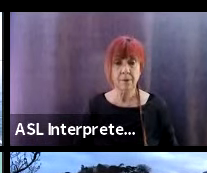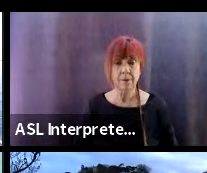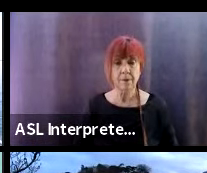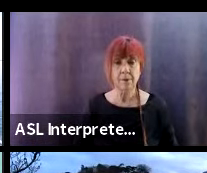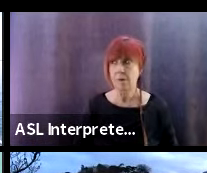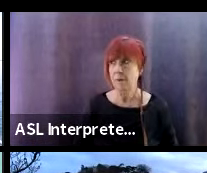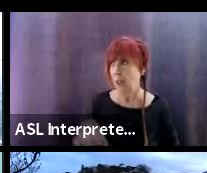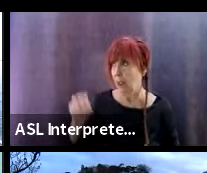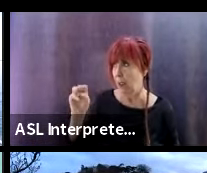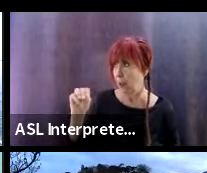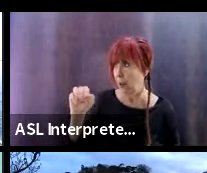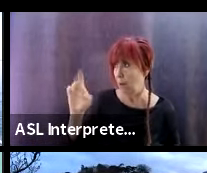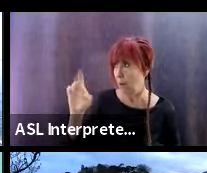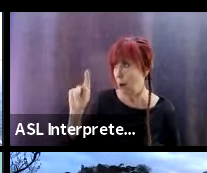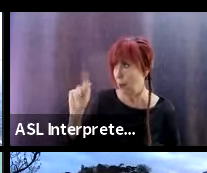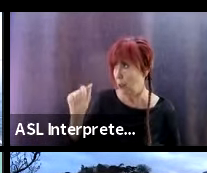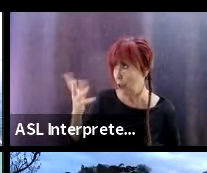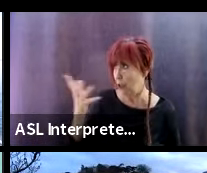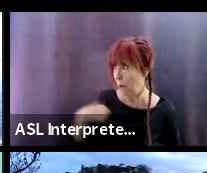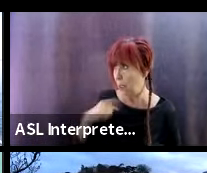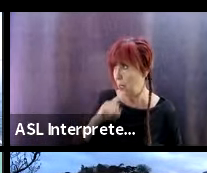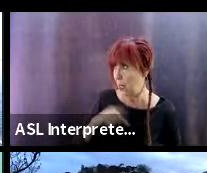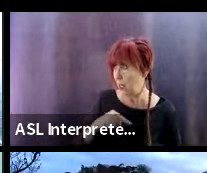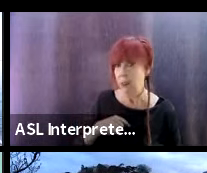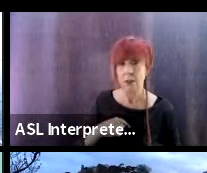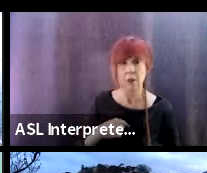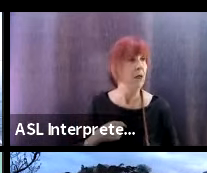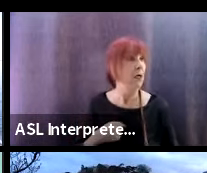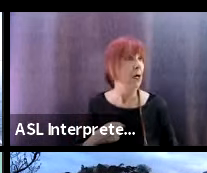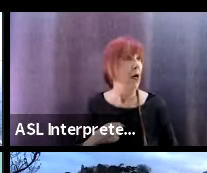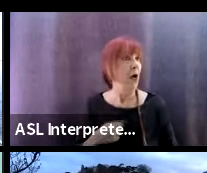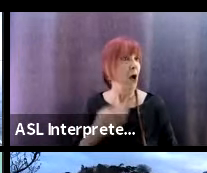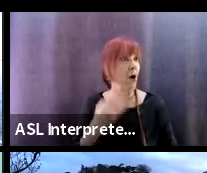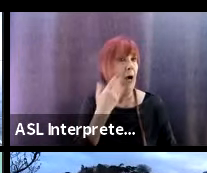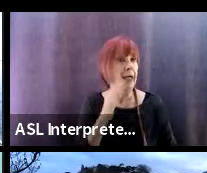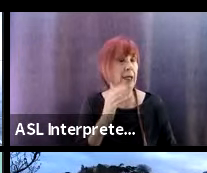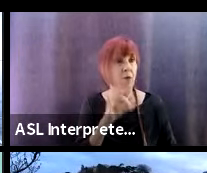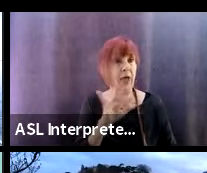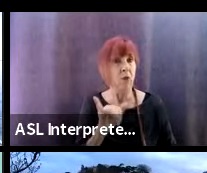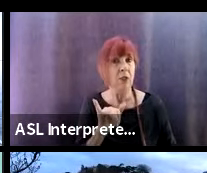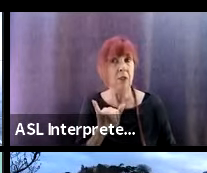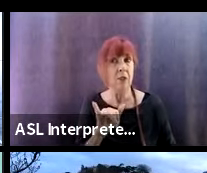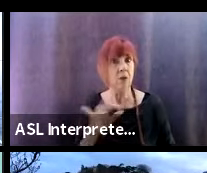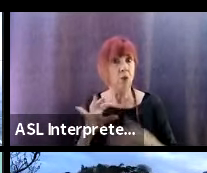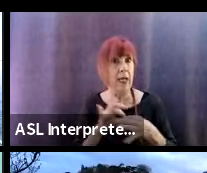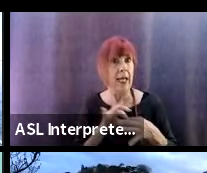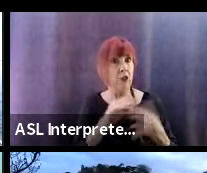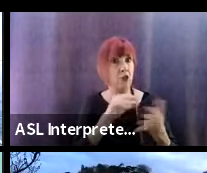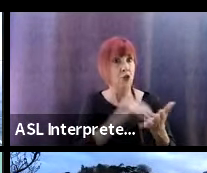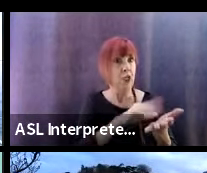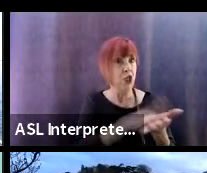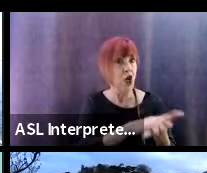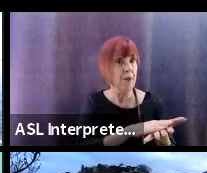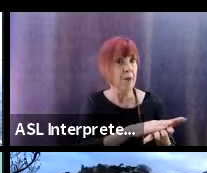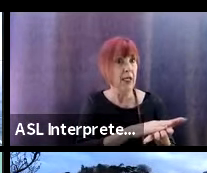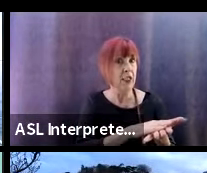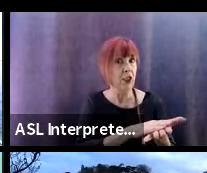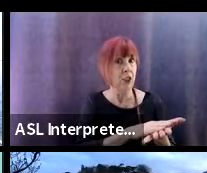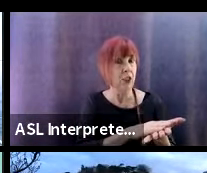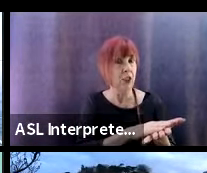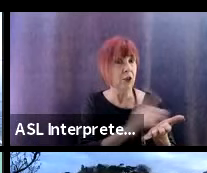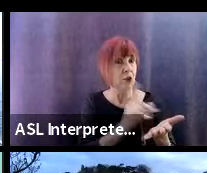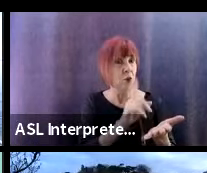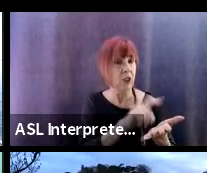Marta, you want me to take that? Yeah, I wasn't sure if it was related to the documentation question that has been raised earlier. I guess I